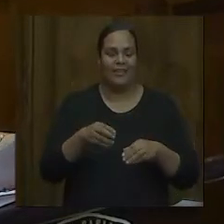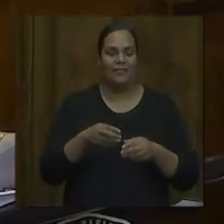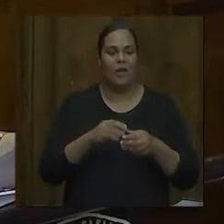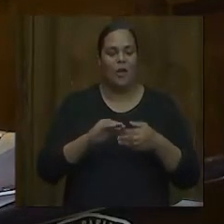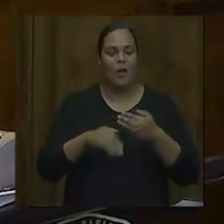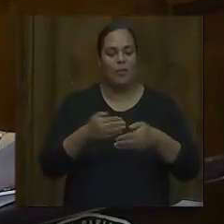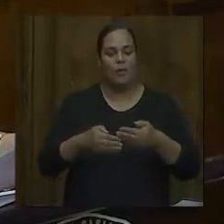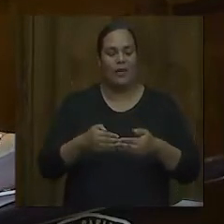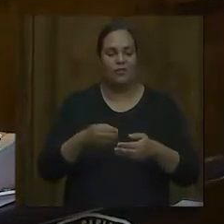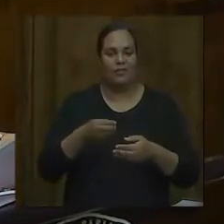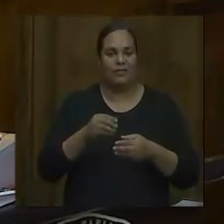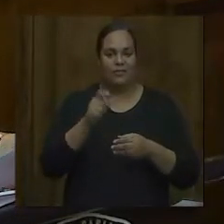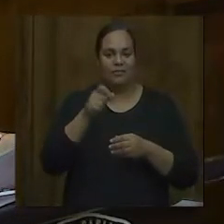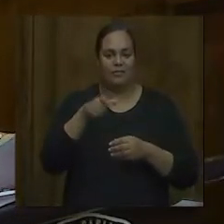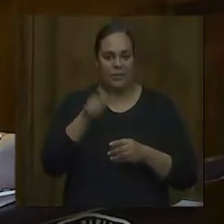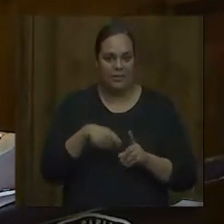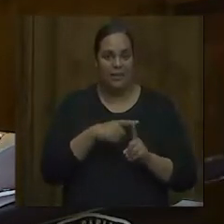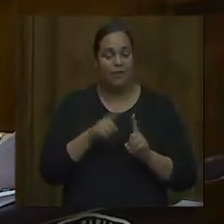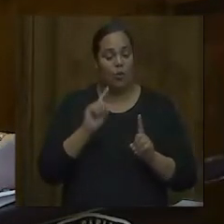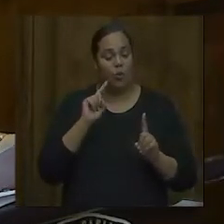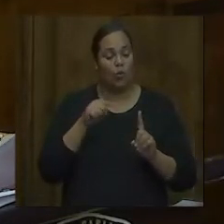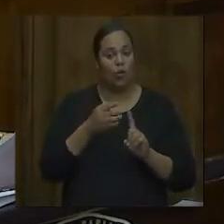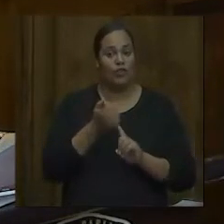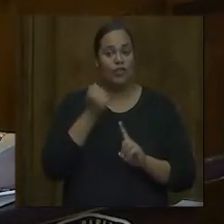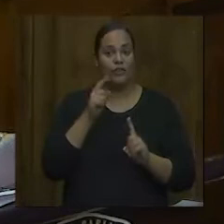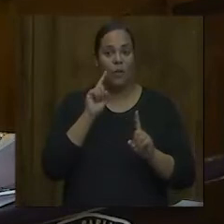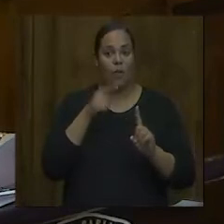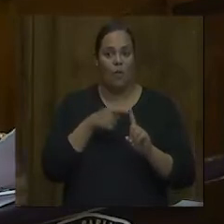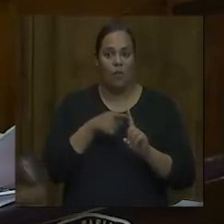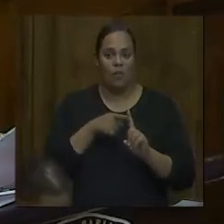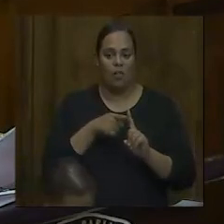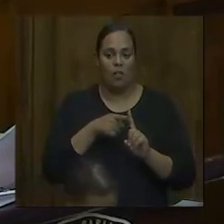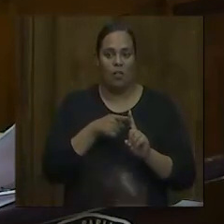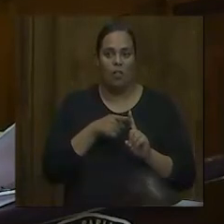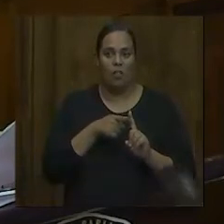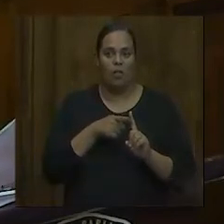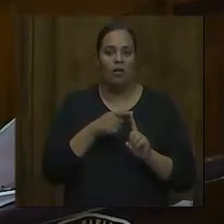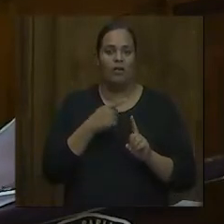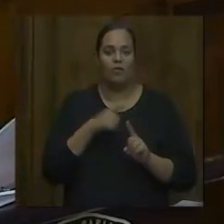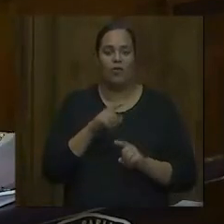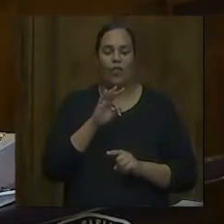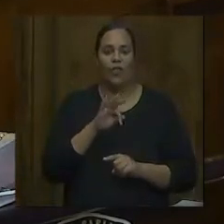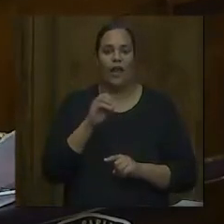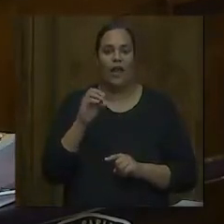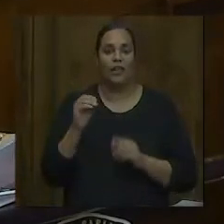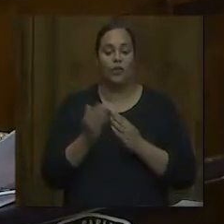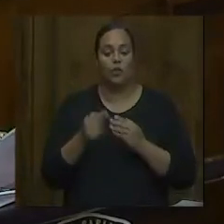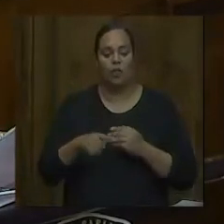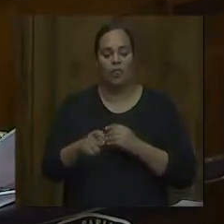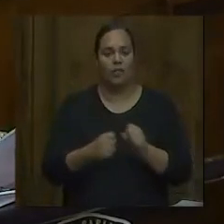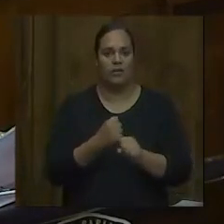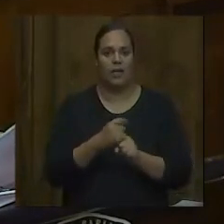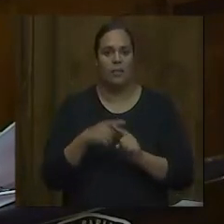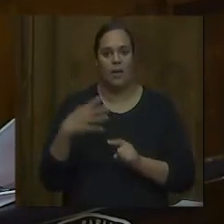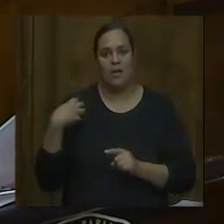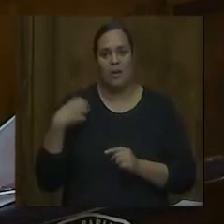citizens. In achieving this goal, we are targeting a footprint in at least 300 schools in the coming year. The Ministry and